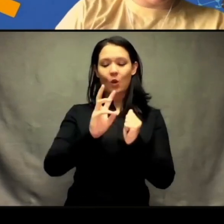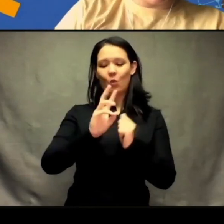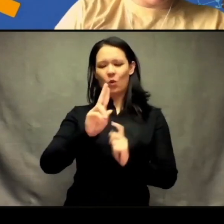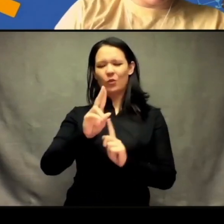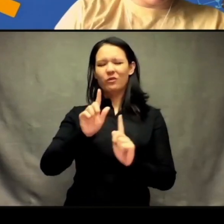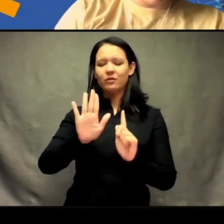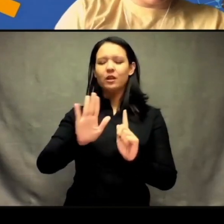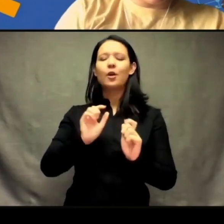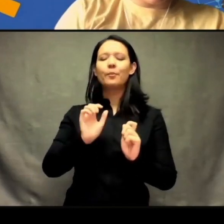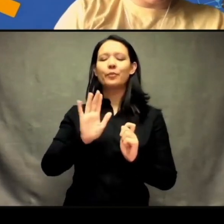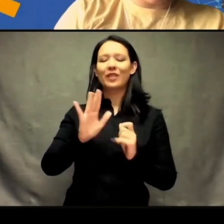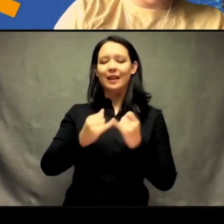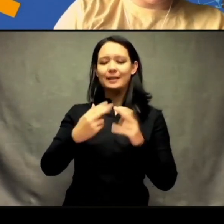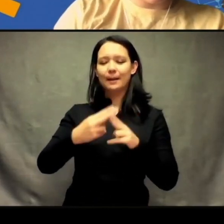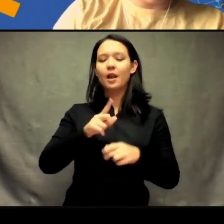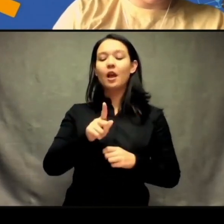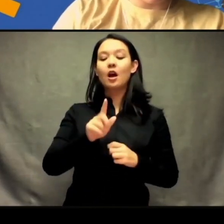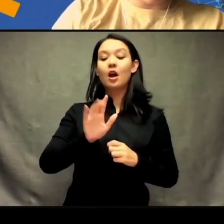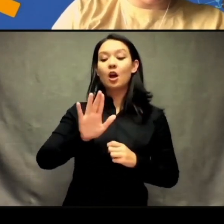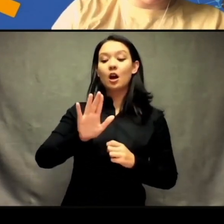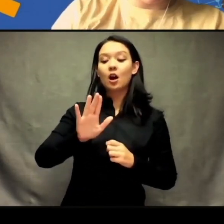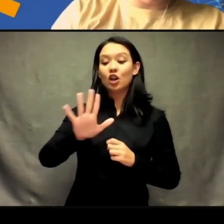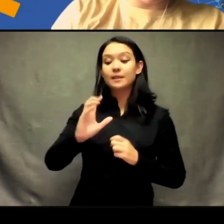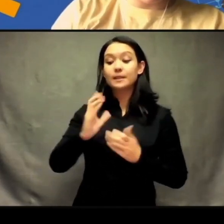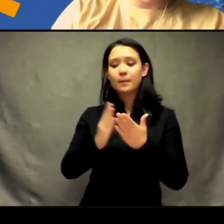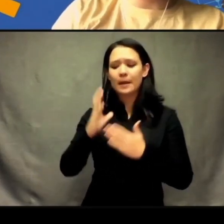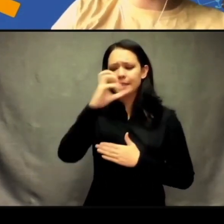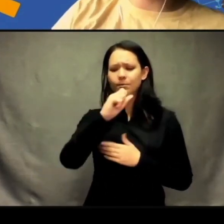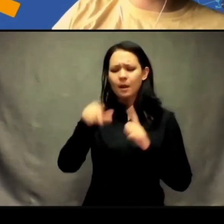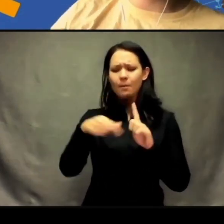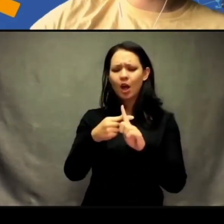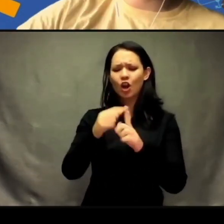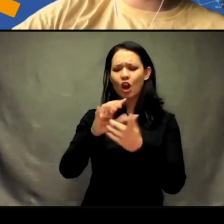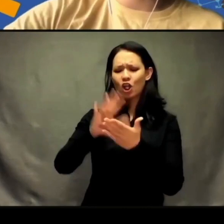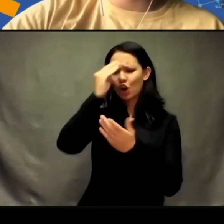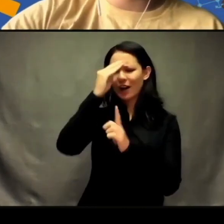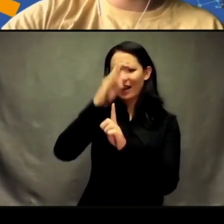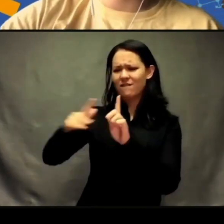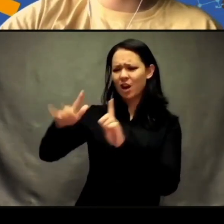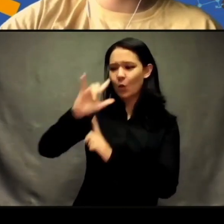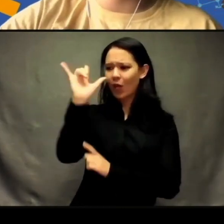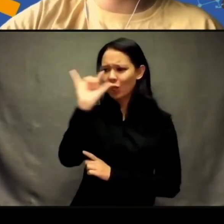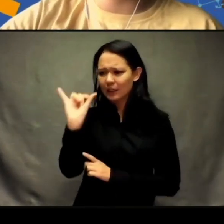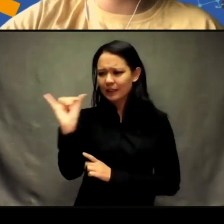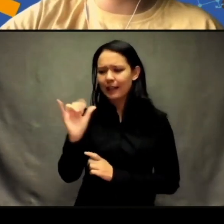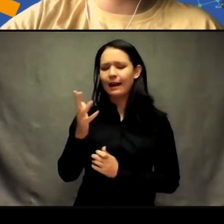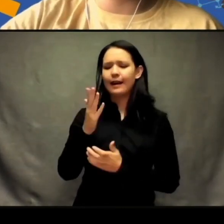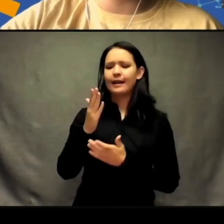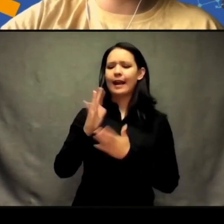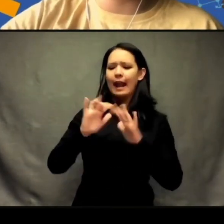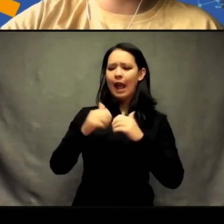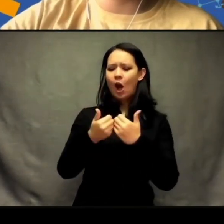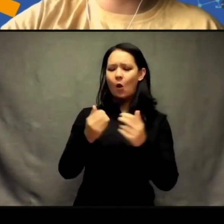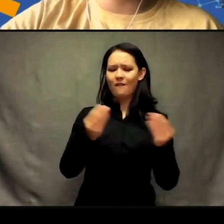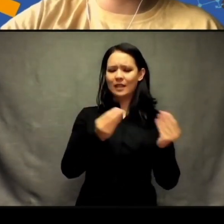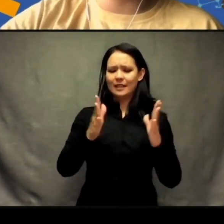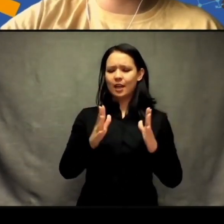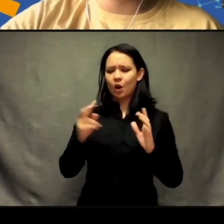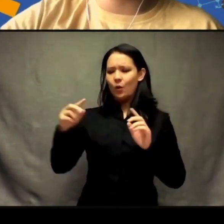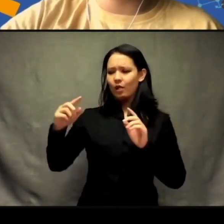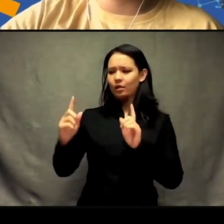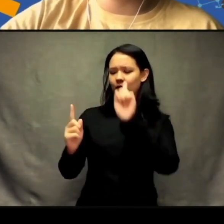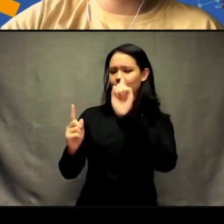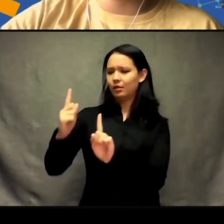about how a learning environment looks like, or how facilitators position themselves next to